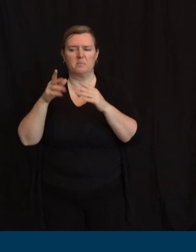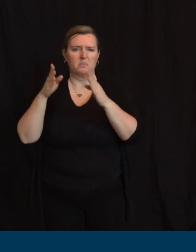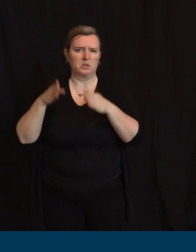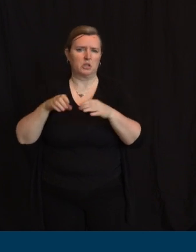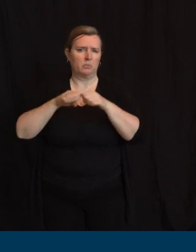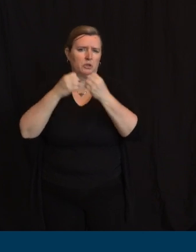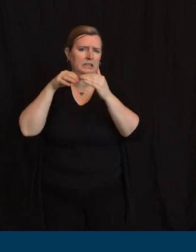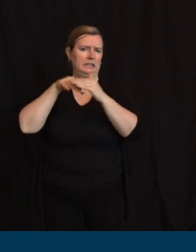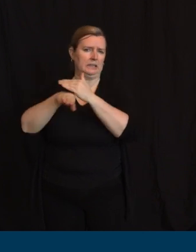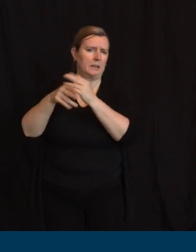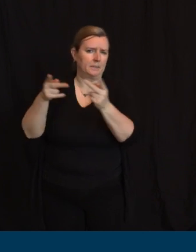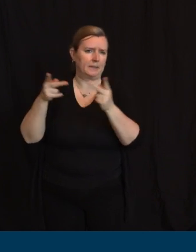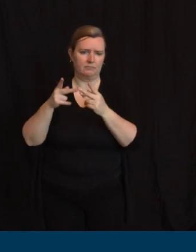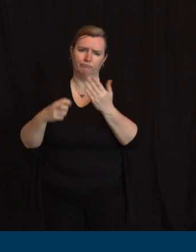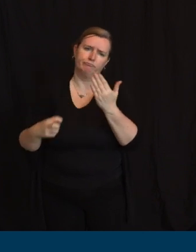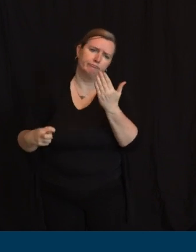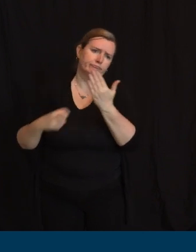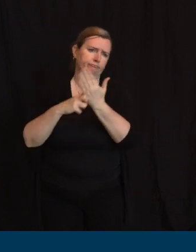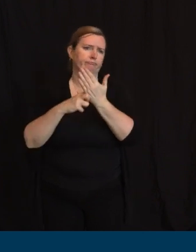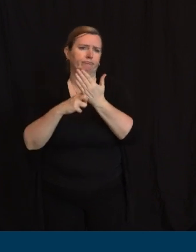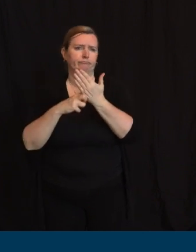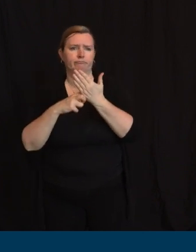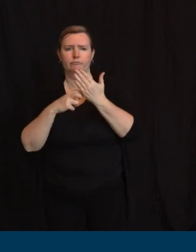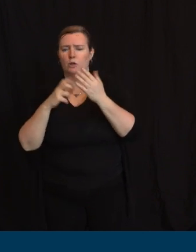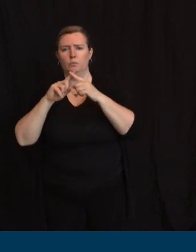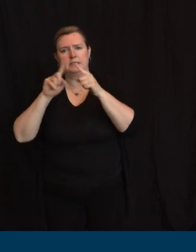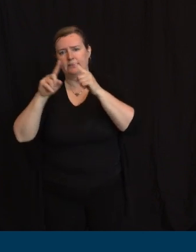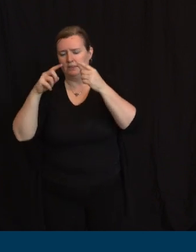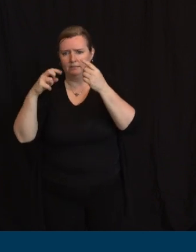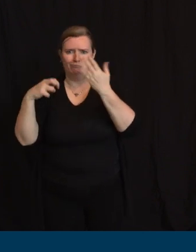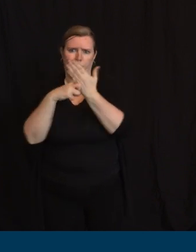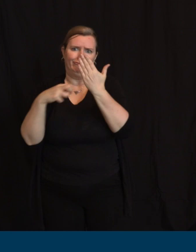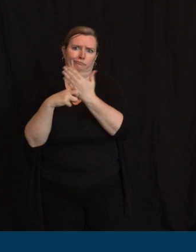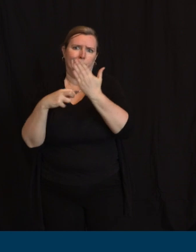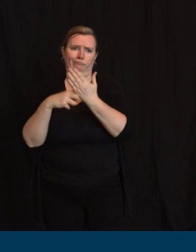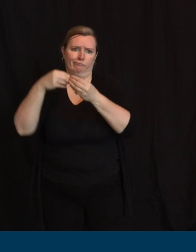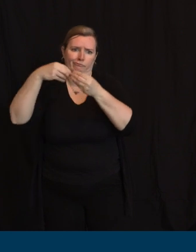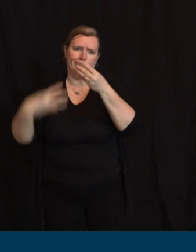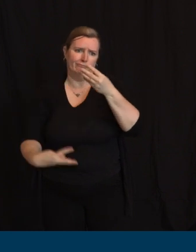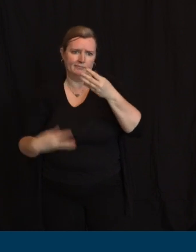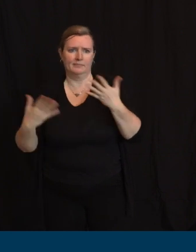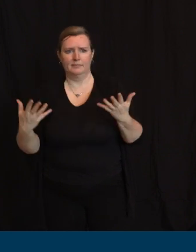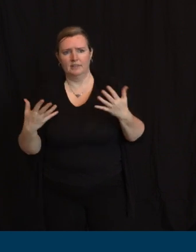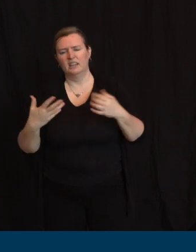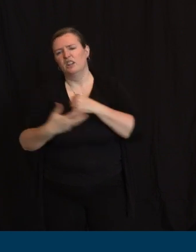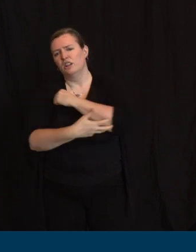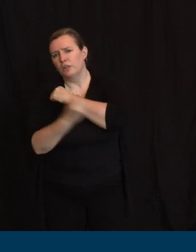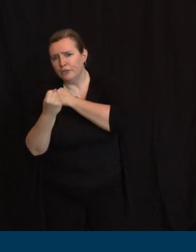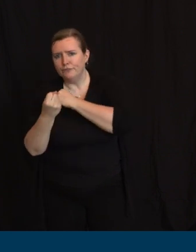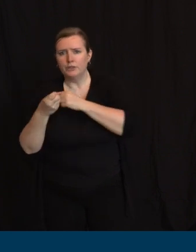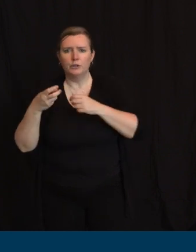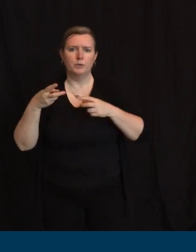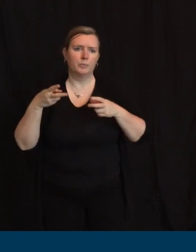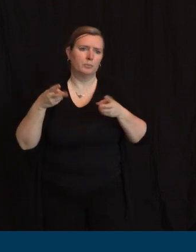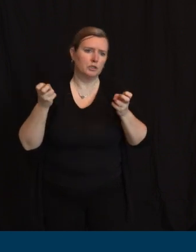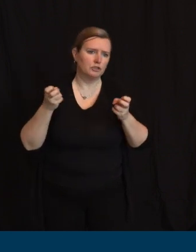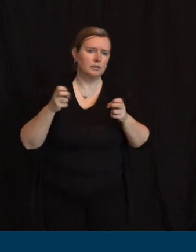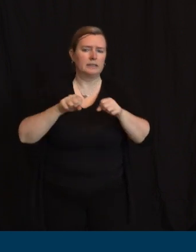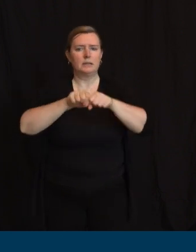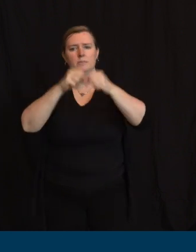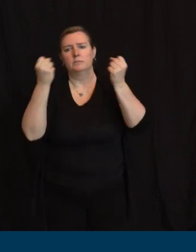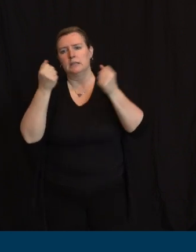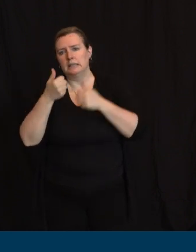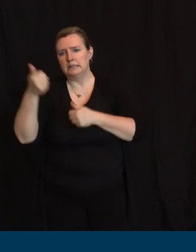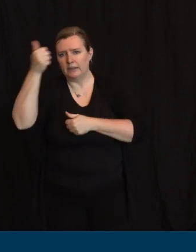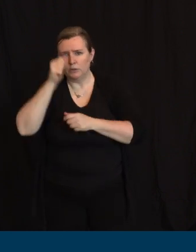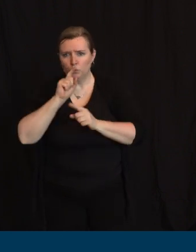with multiple charges associated with the burglary as well as the EO violation. In Cherry Hill, police responded to the